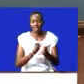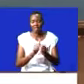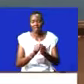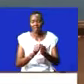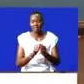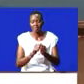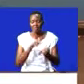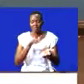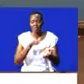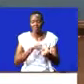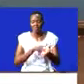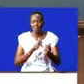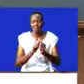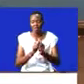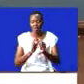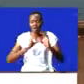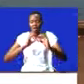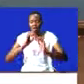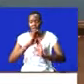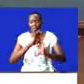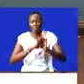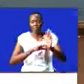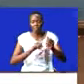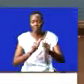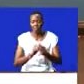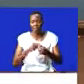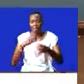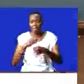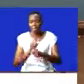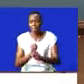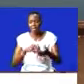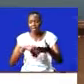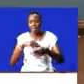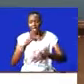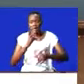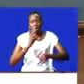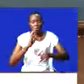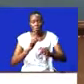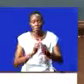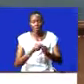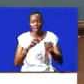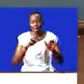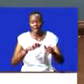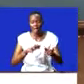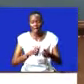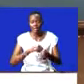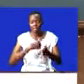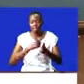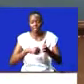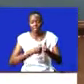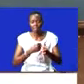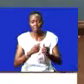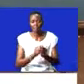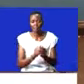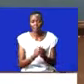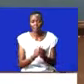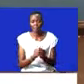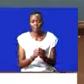Project, Scaling Out Resilience Water Agricultural Systems,